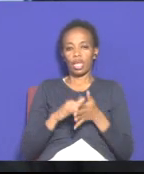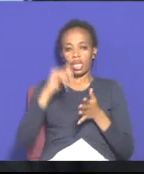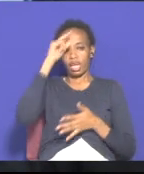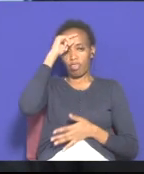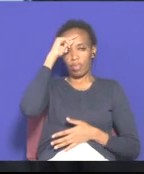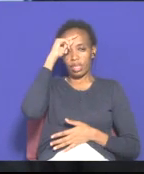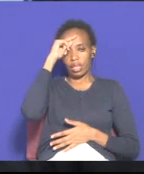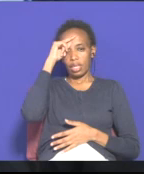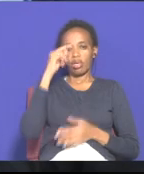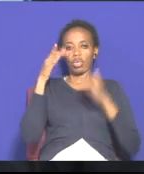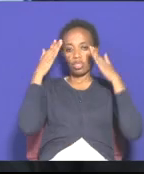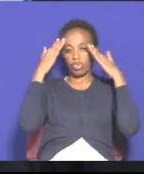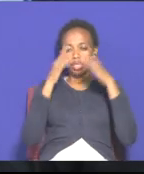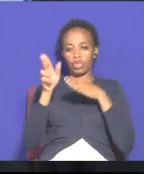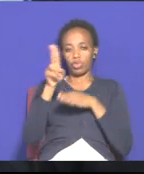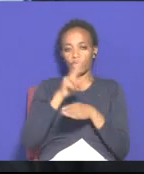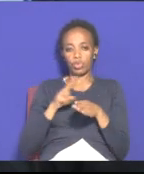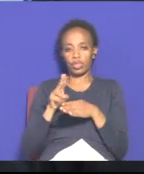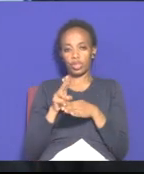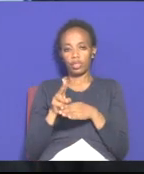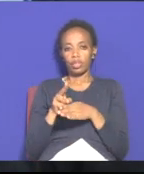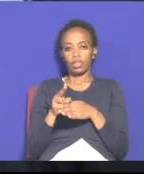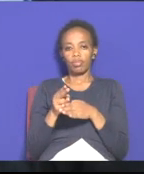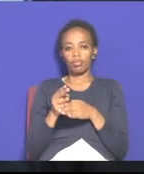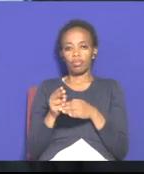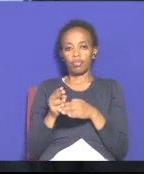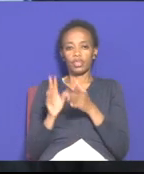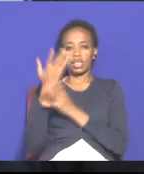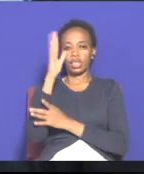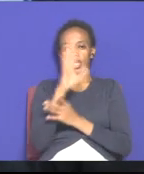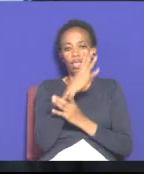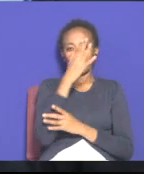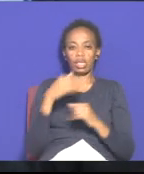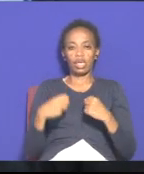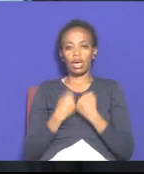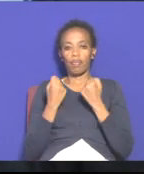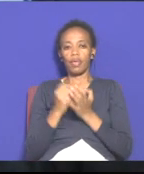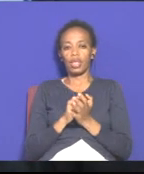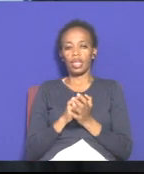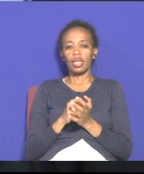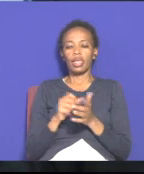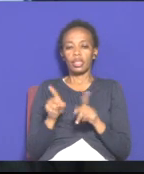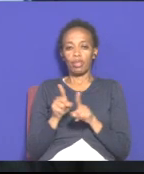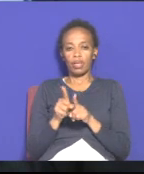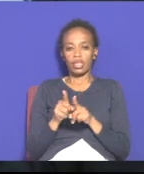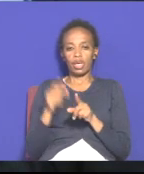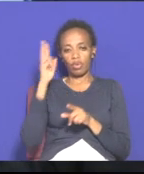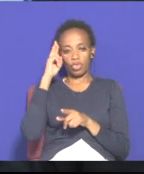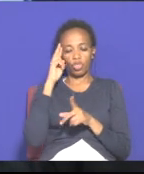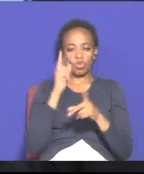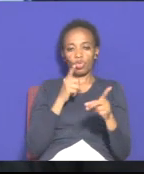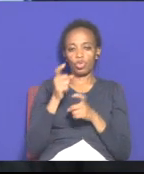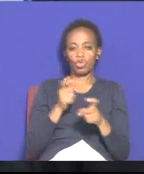seems determined to use the unfortunate Shakahola incident as an excuse to